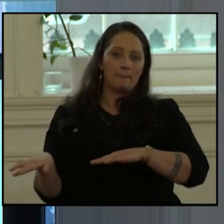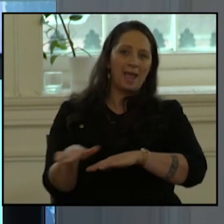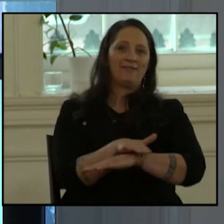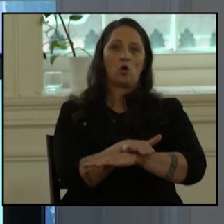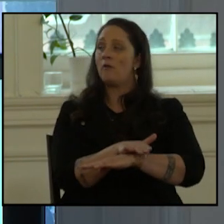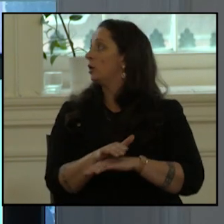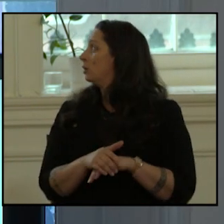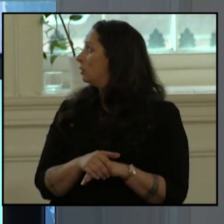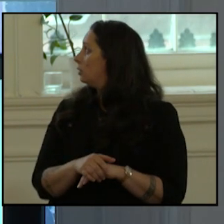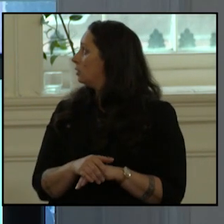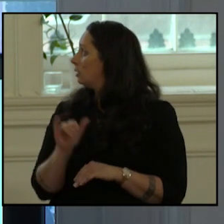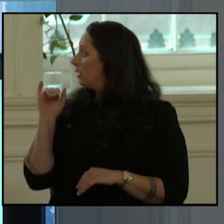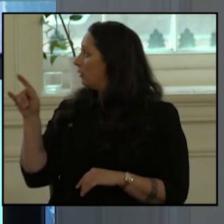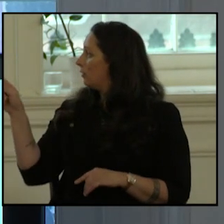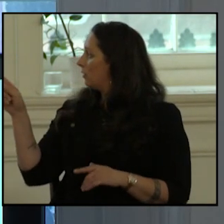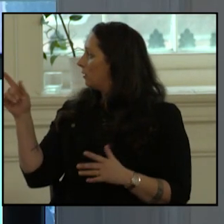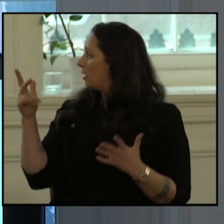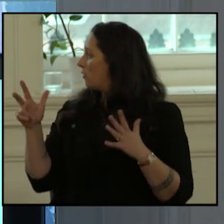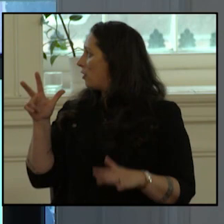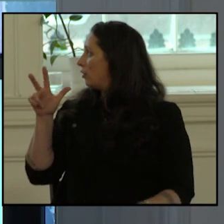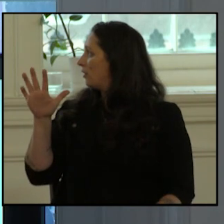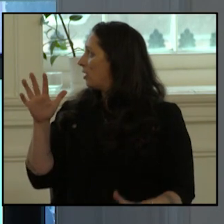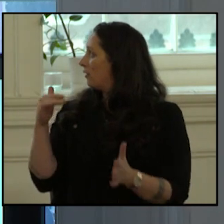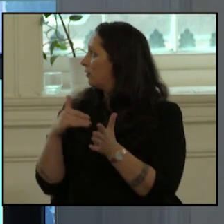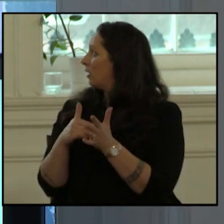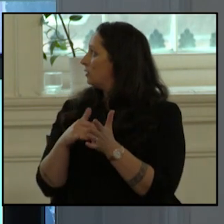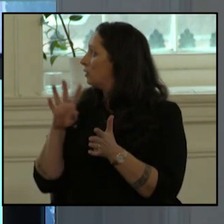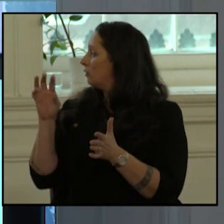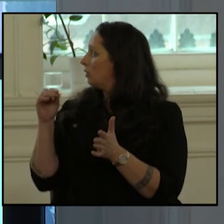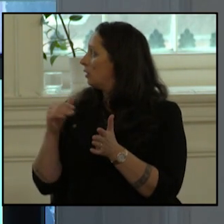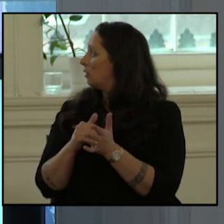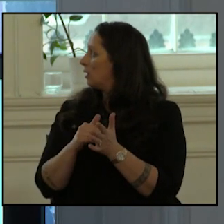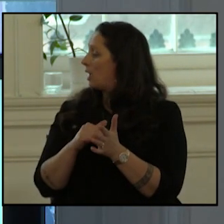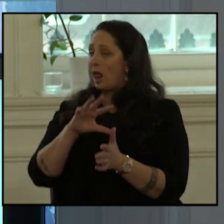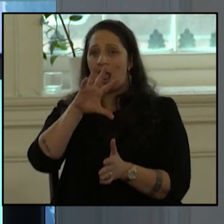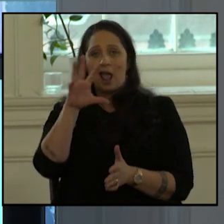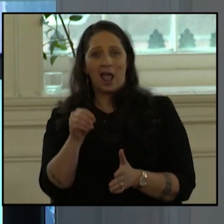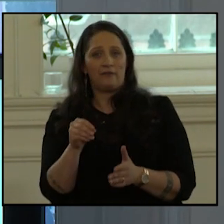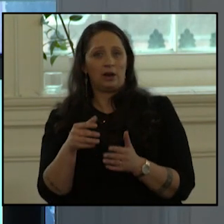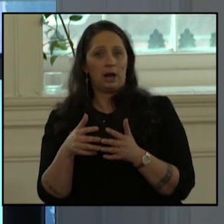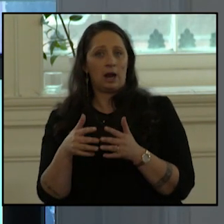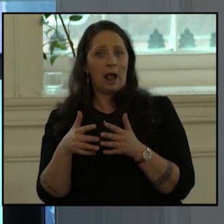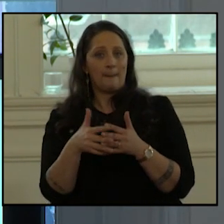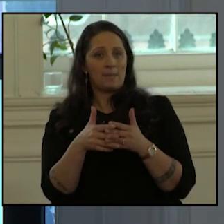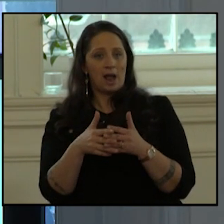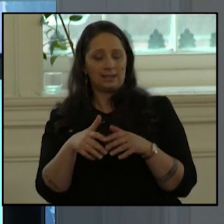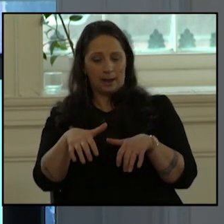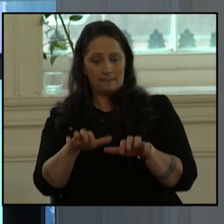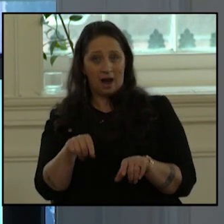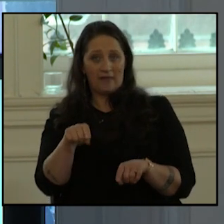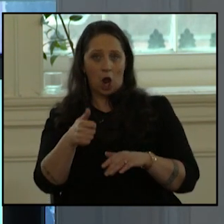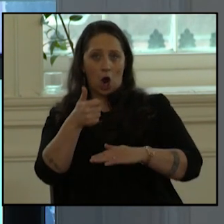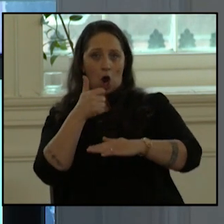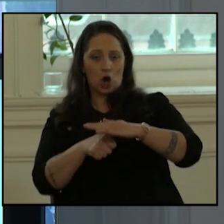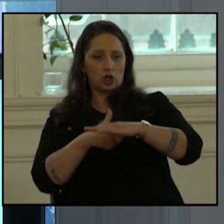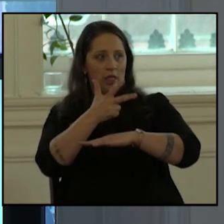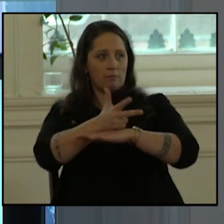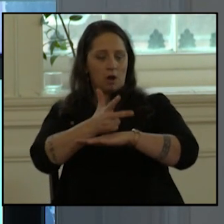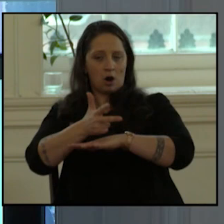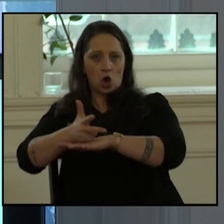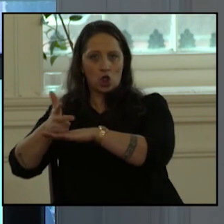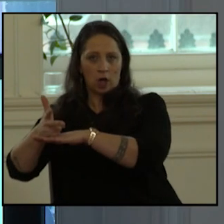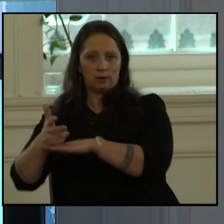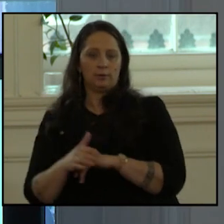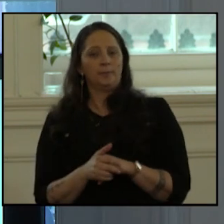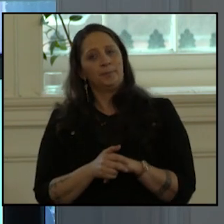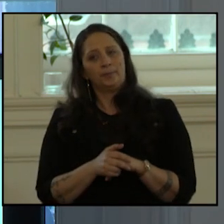particular one, there's estimated between 35,000 and 40,000 African Americans buried under that parking lot. And so,